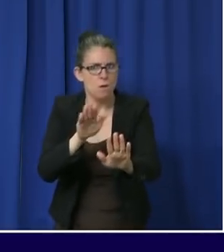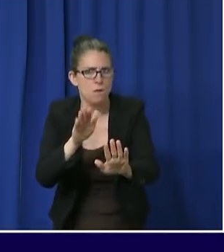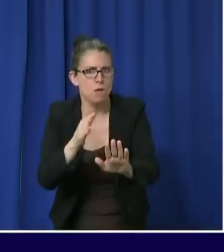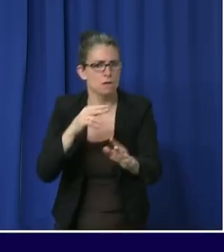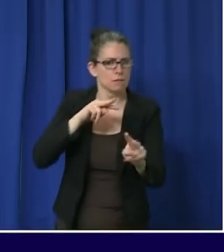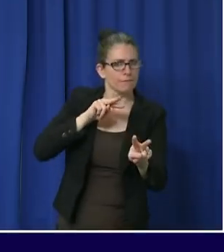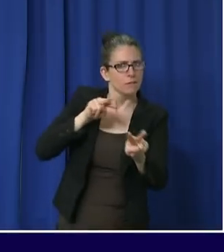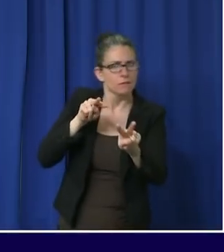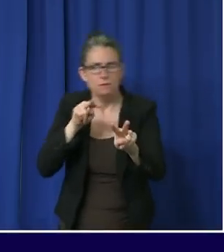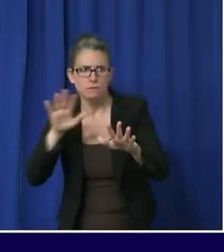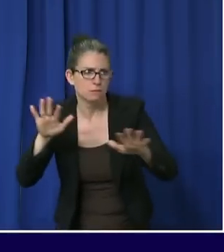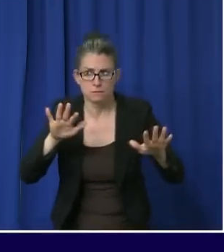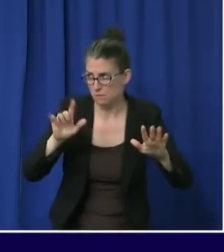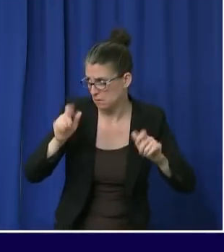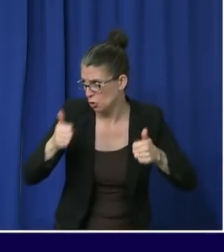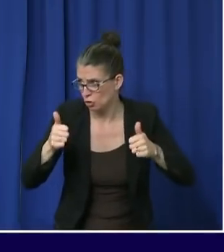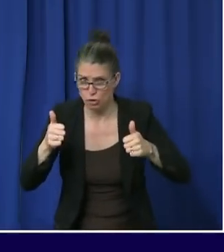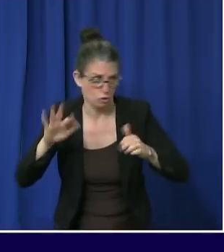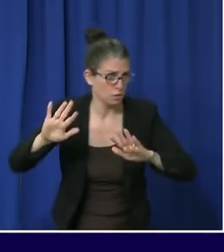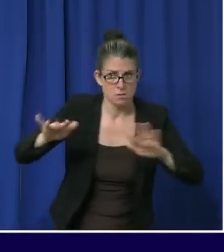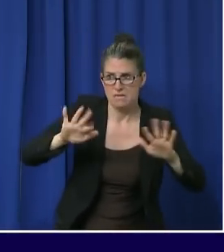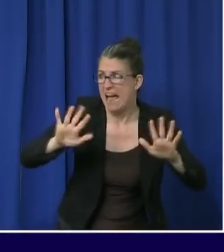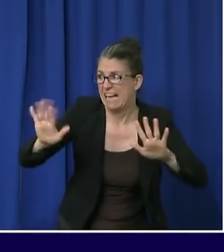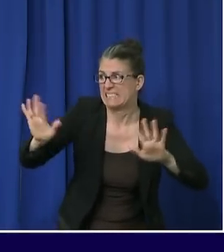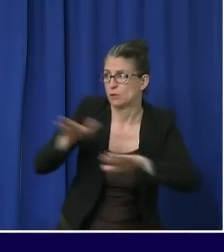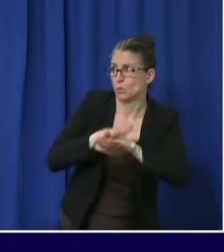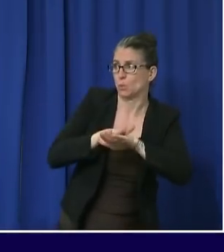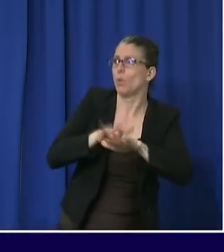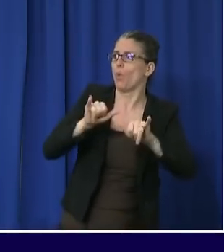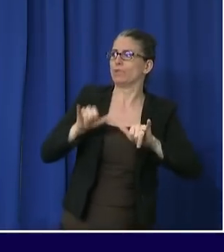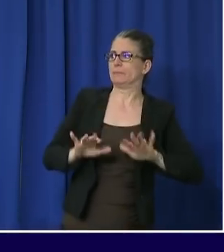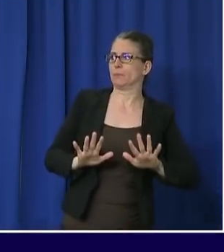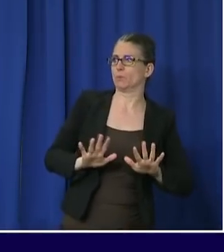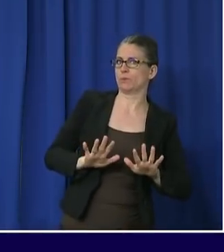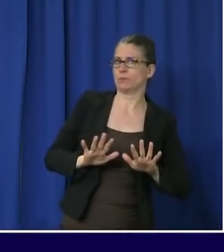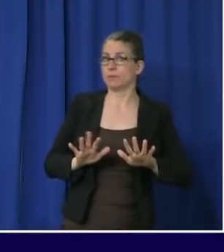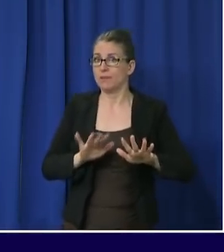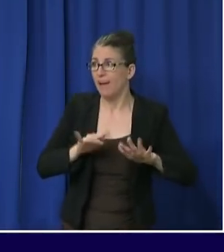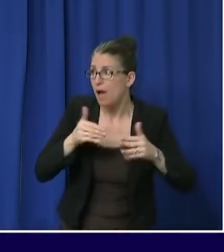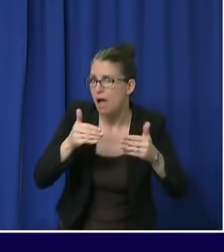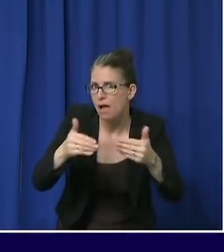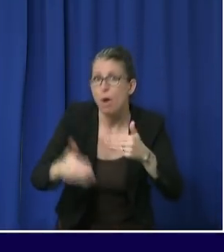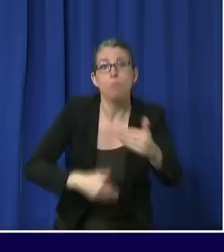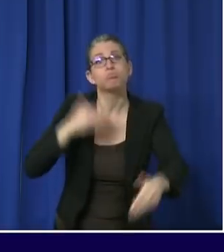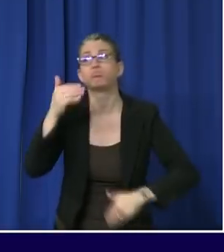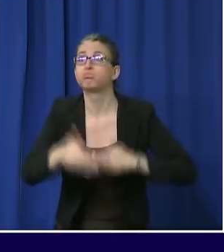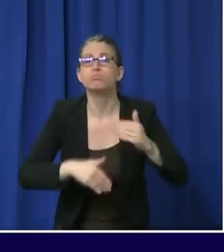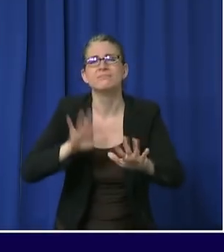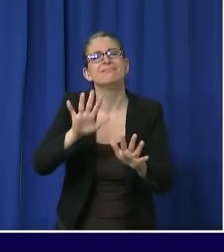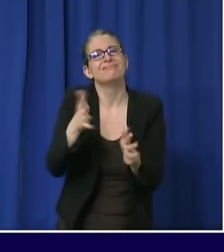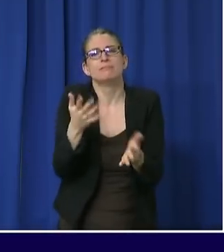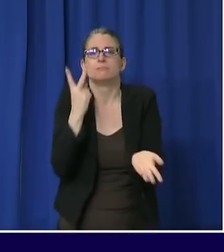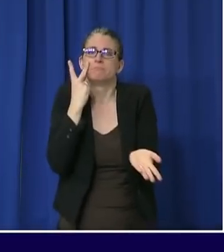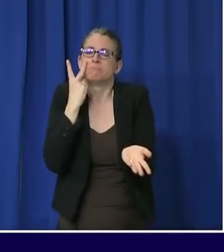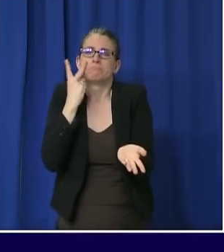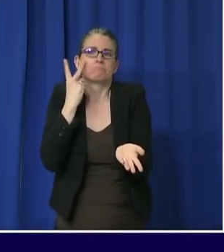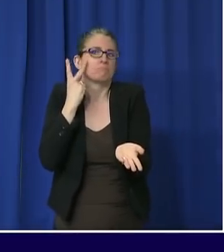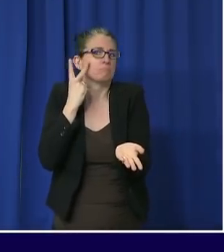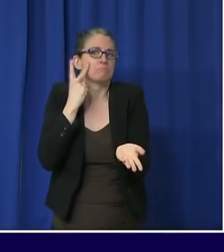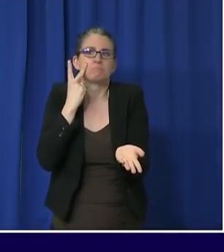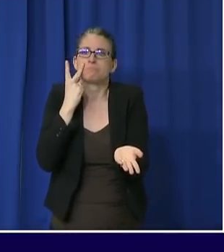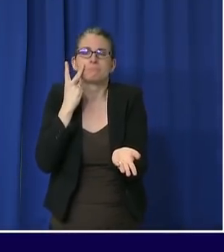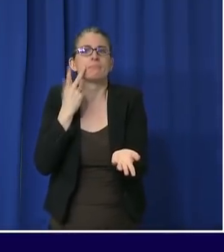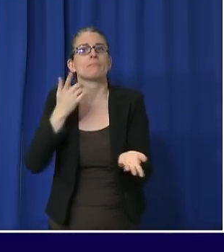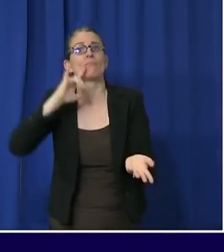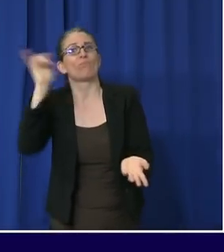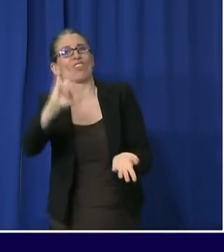able to take policy steps accordingly. Now, what those policy steps may look like, Brian, is very much a function of what we see and where we see